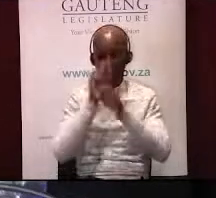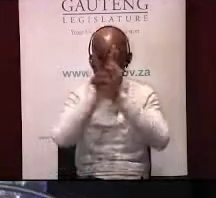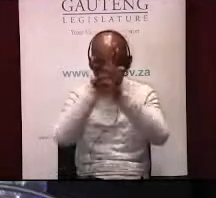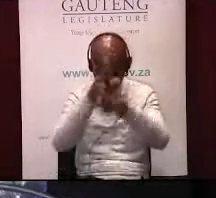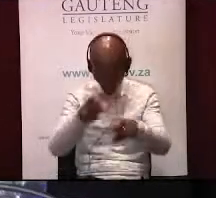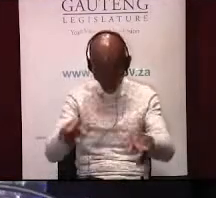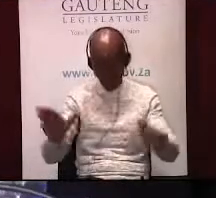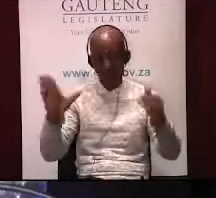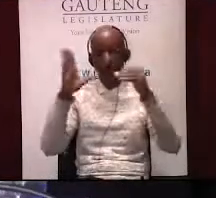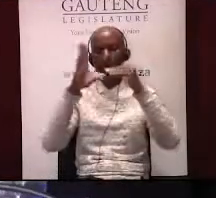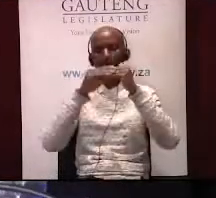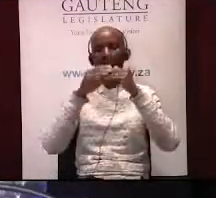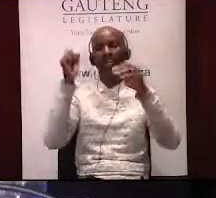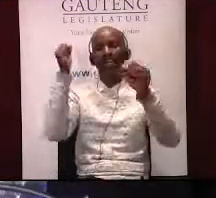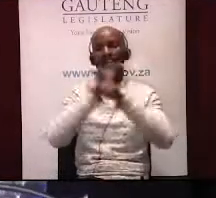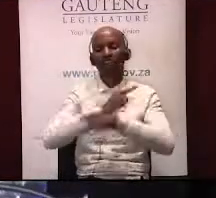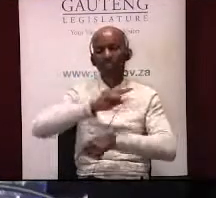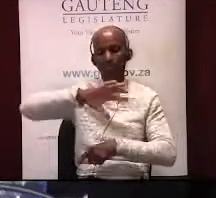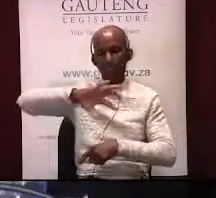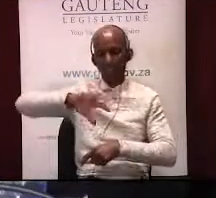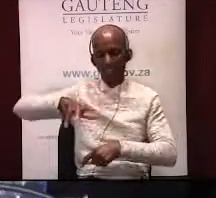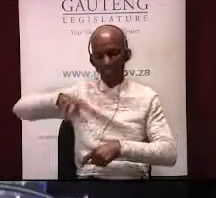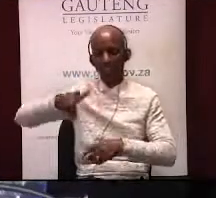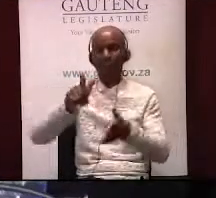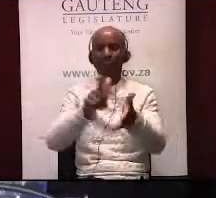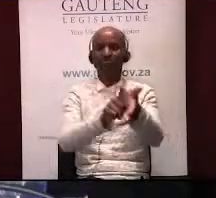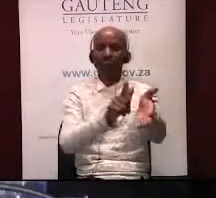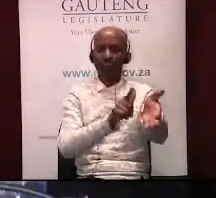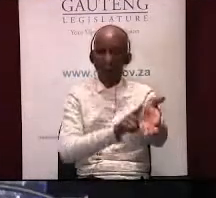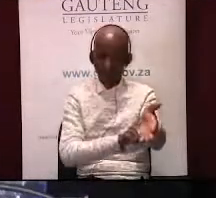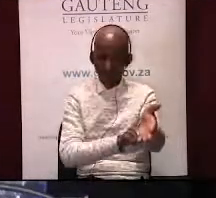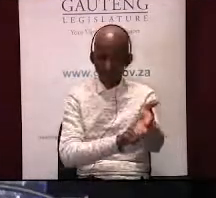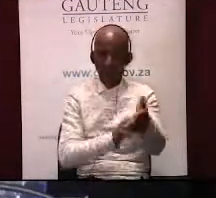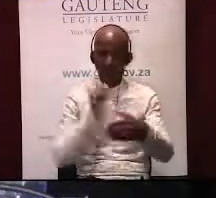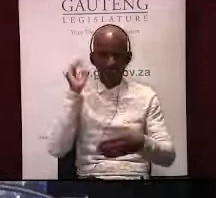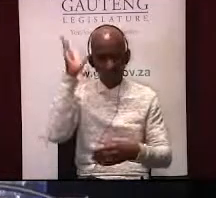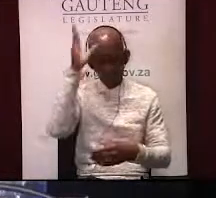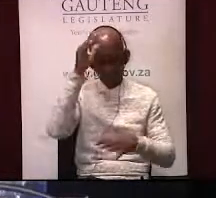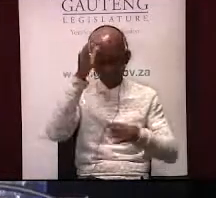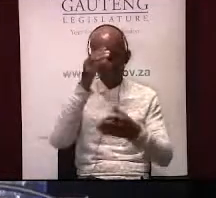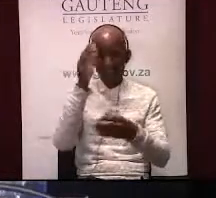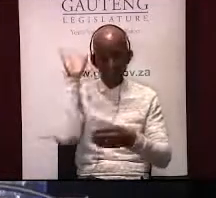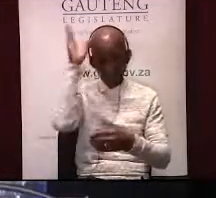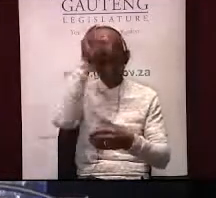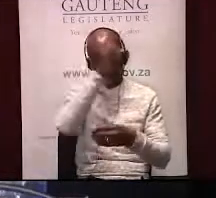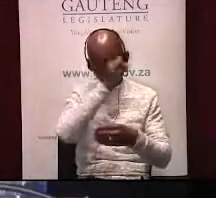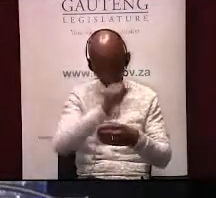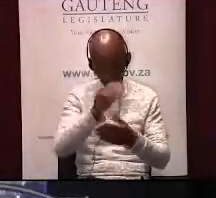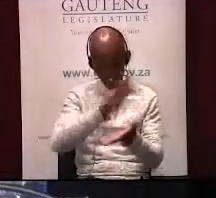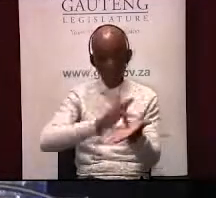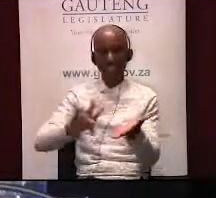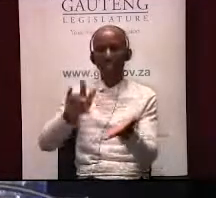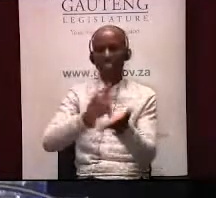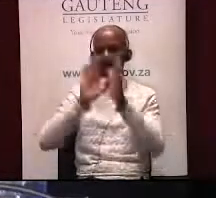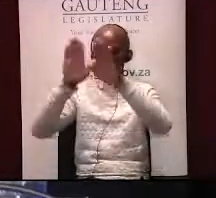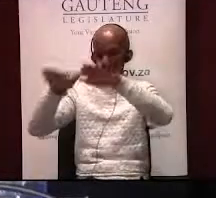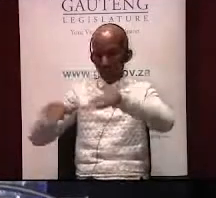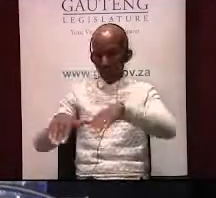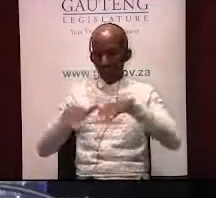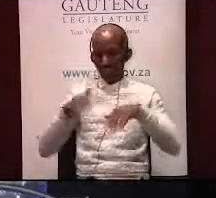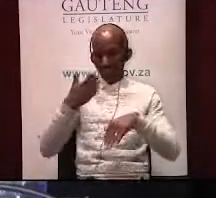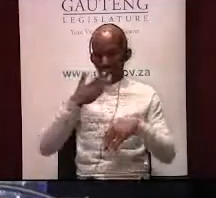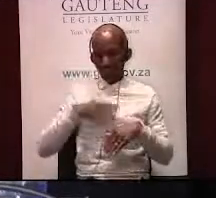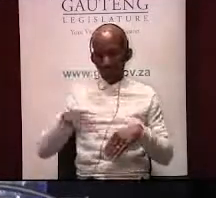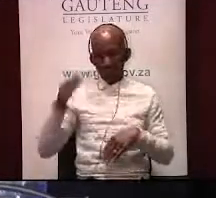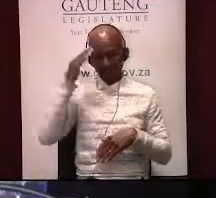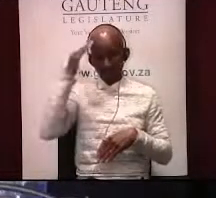honorable members of the Gauteng Provincial Legislature Interfaith Sector Parliament, I wish to greet